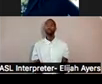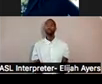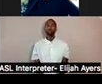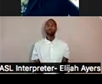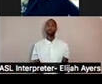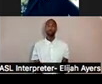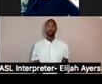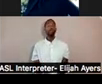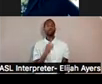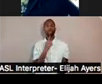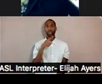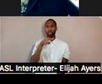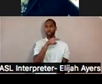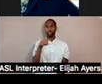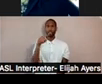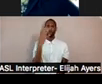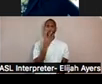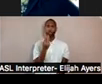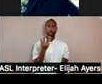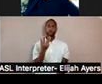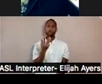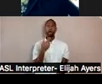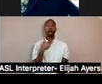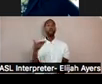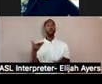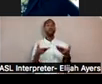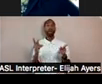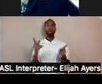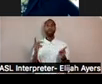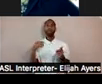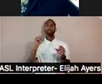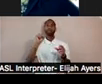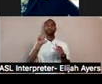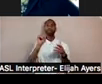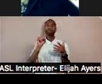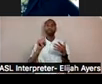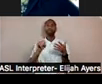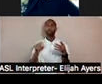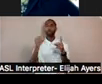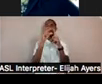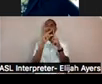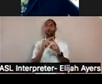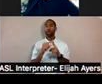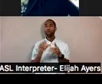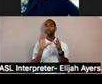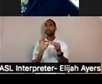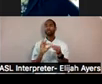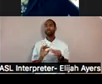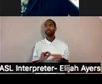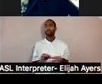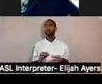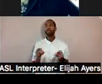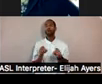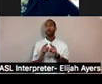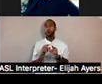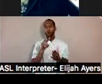These are really beautiful. I'm going to invite folks to continue dropping those in and to review